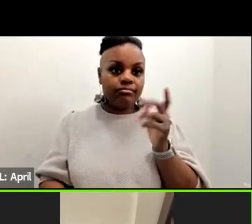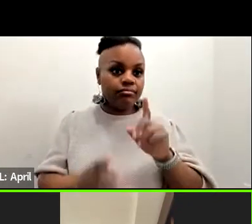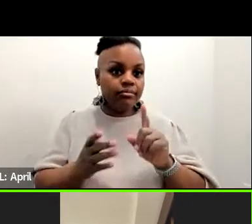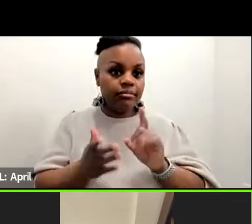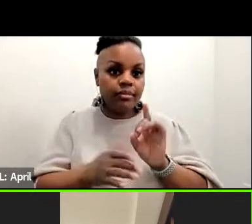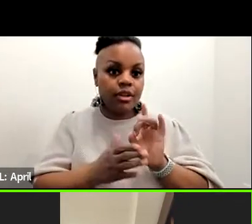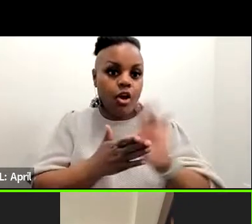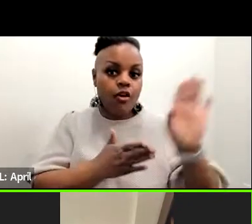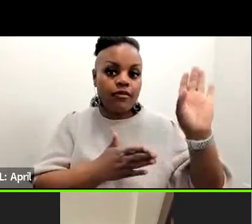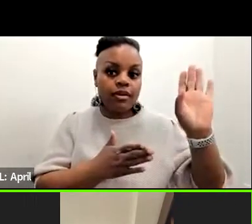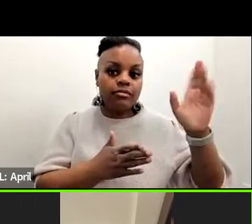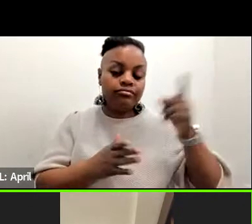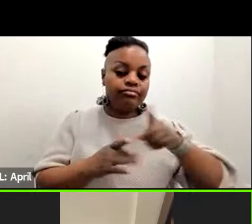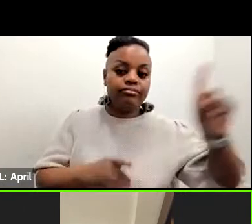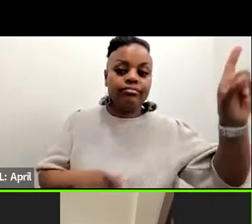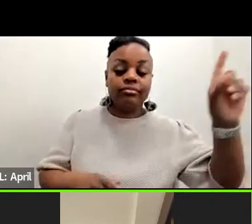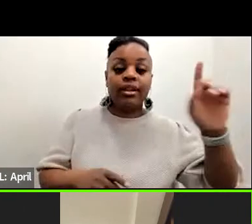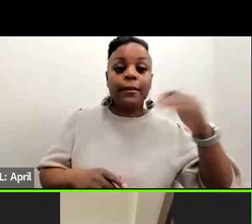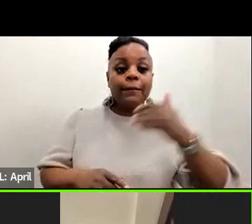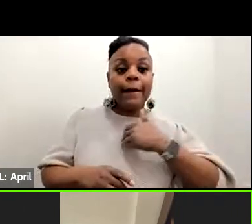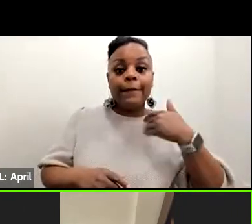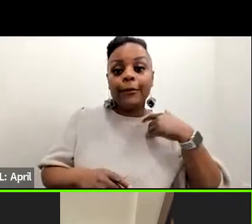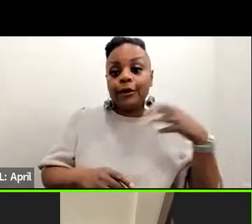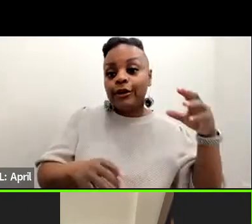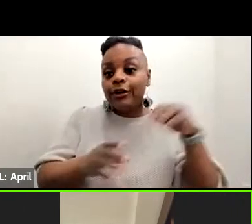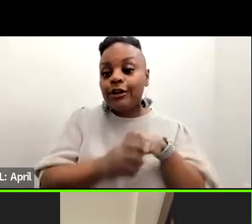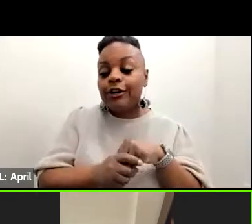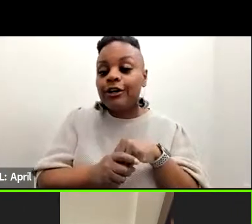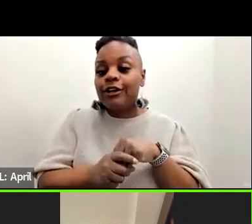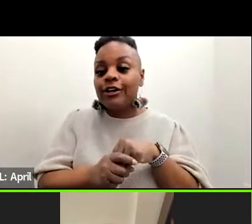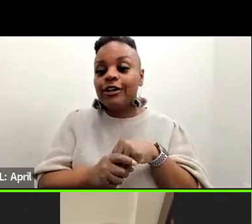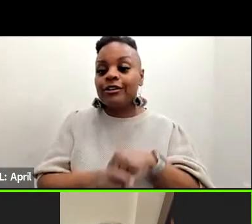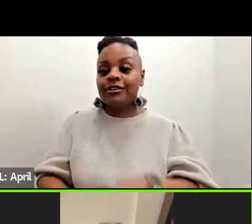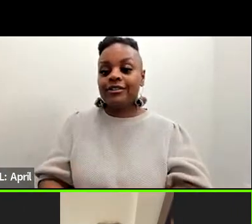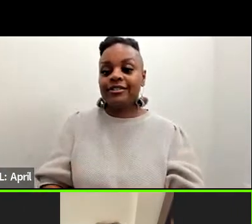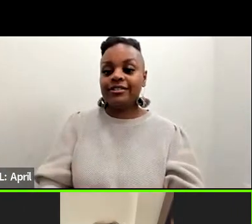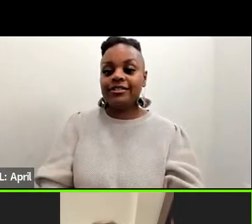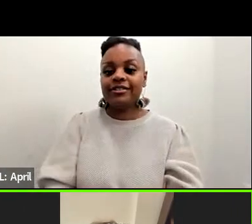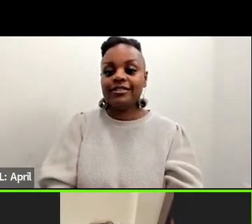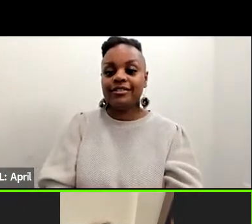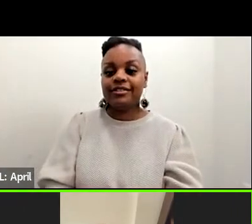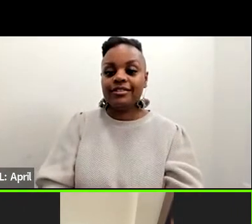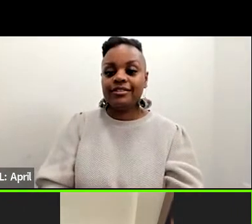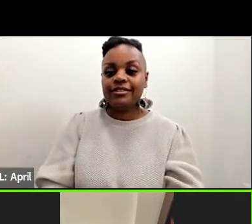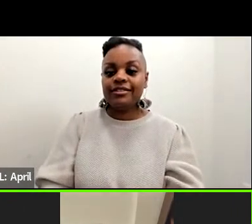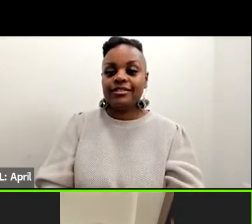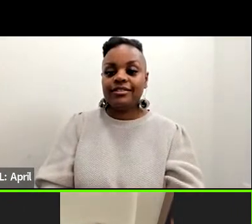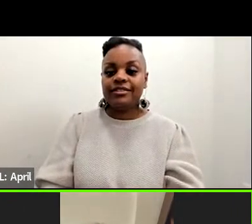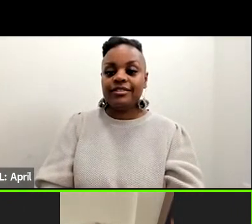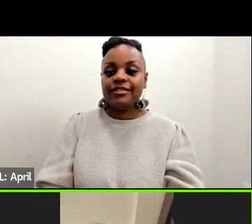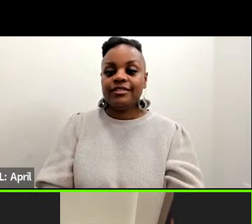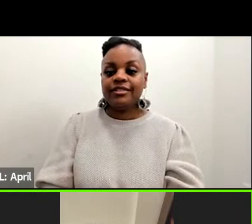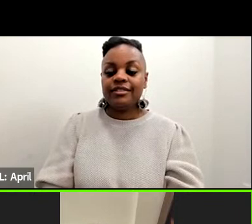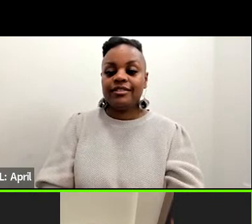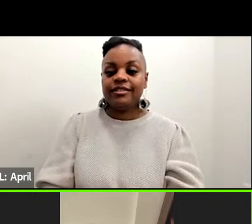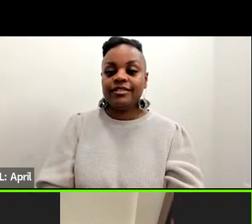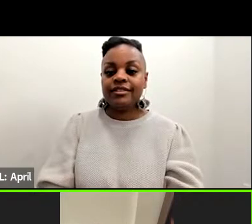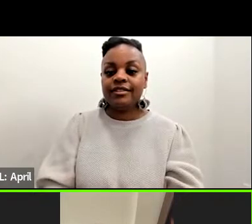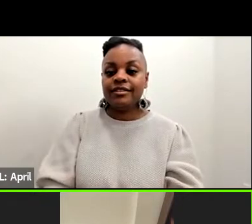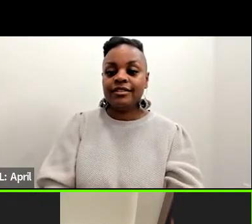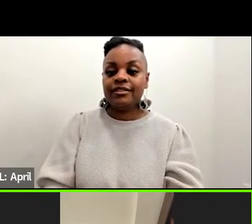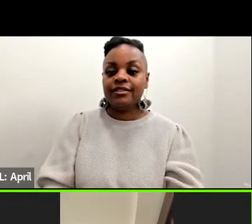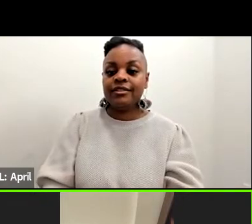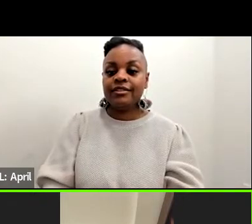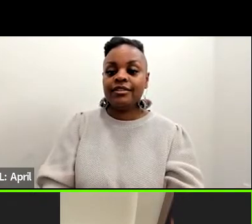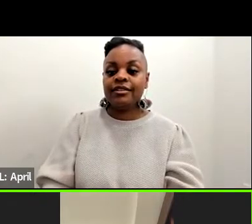known, who are in command. Most of the average members, I would say they mostly are still in Egypt, carrying out their daily